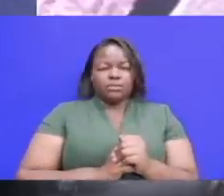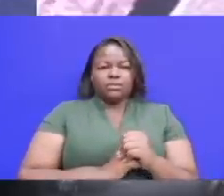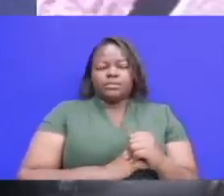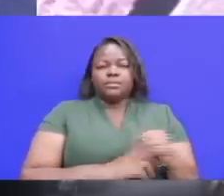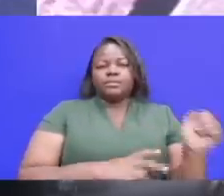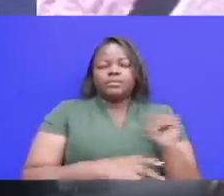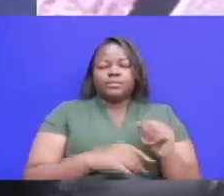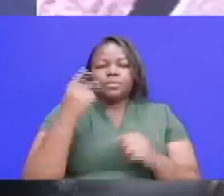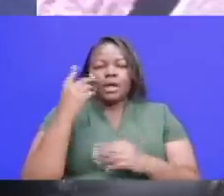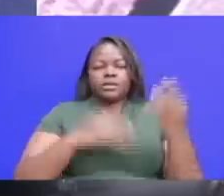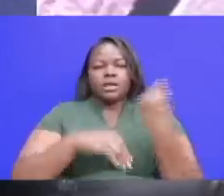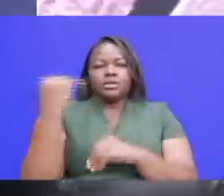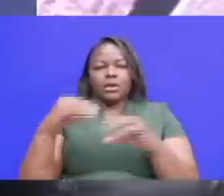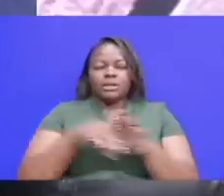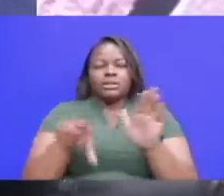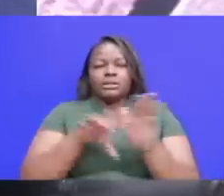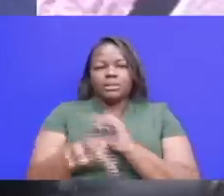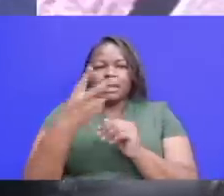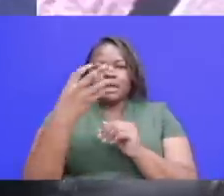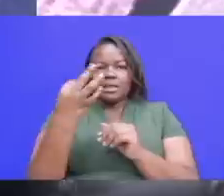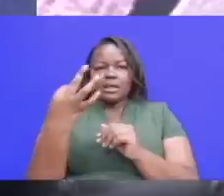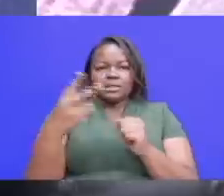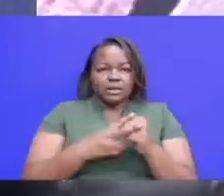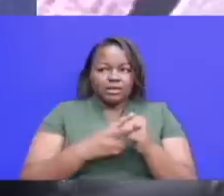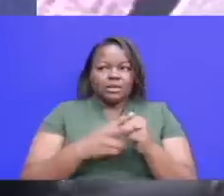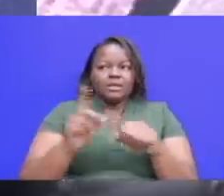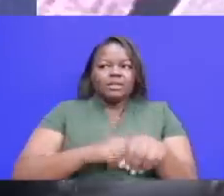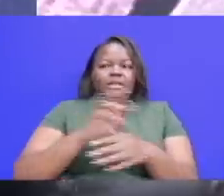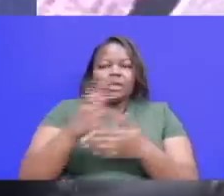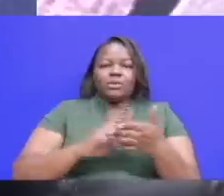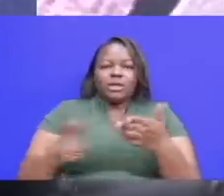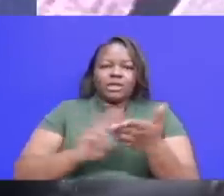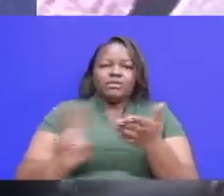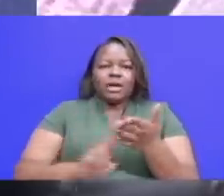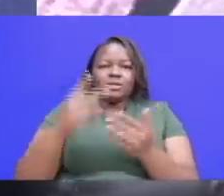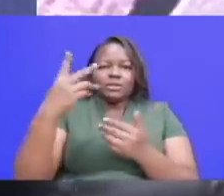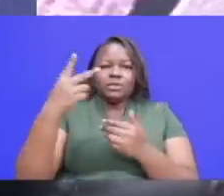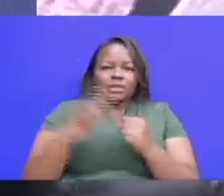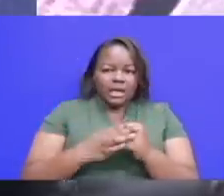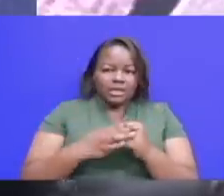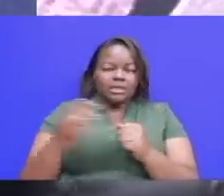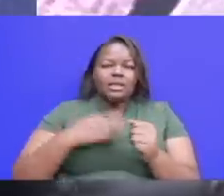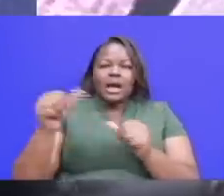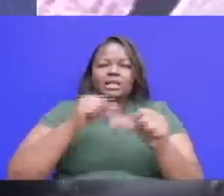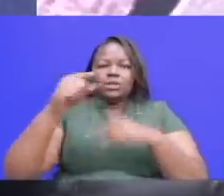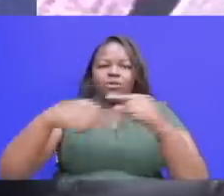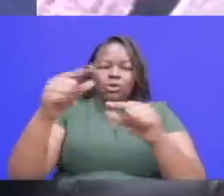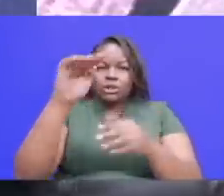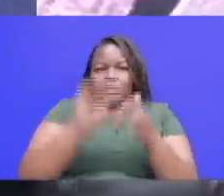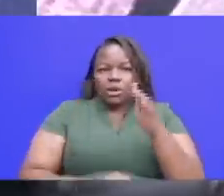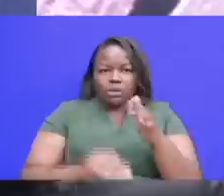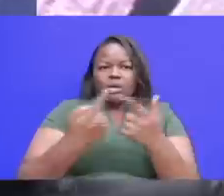they sold him, of course, in verse chapter 37, when we read verse number 29, and you go downwards. But in